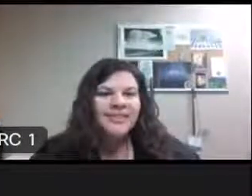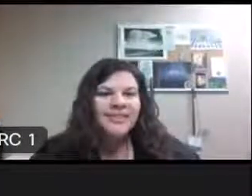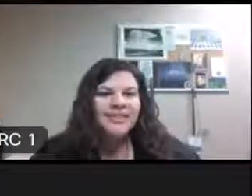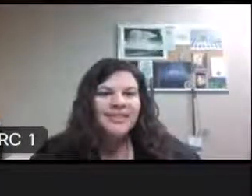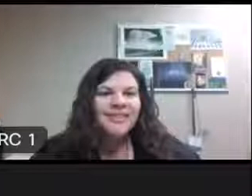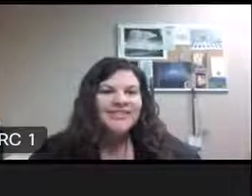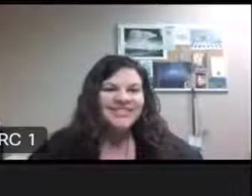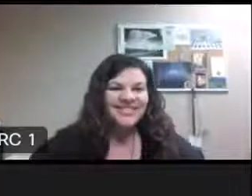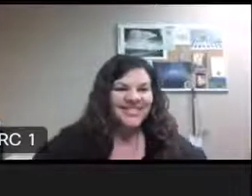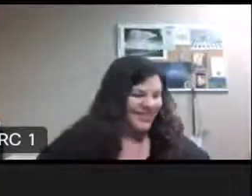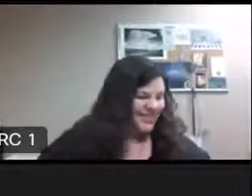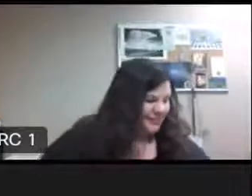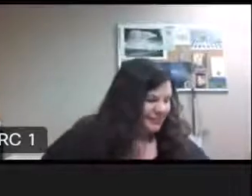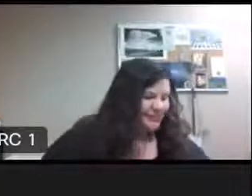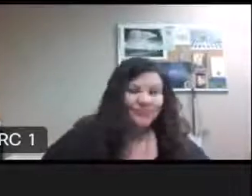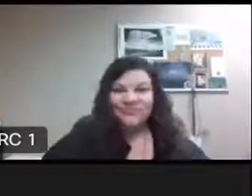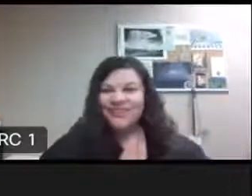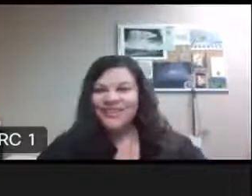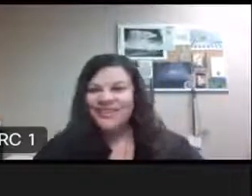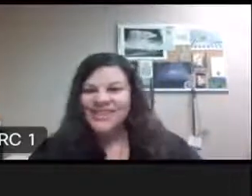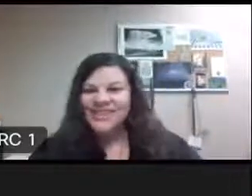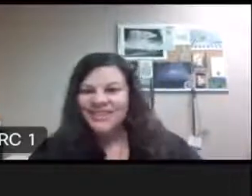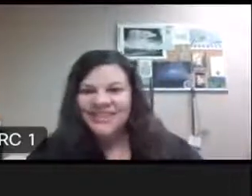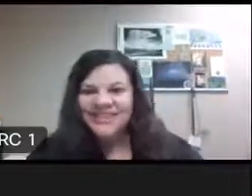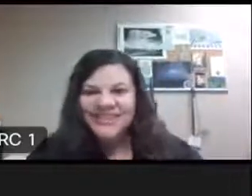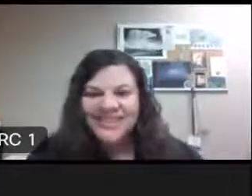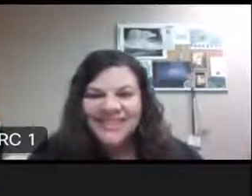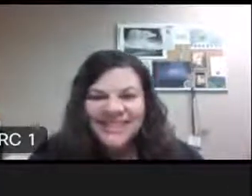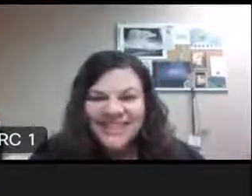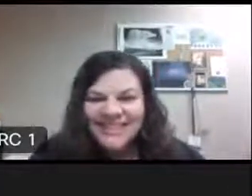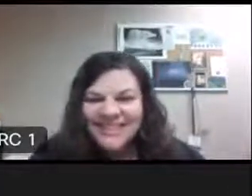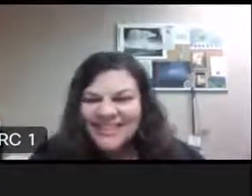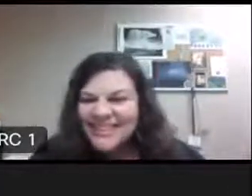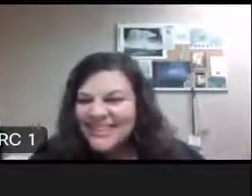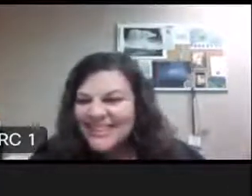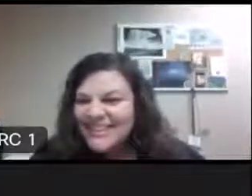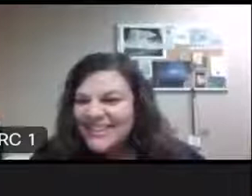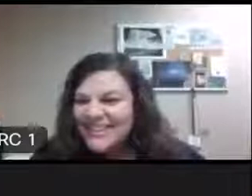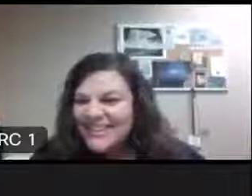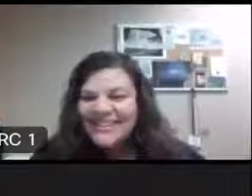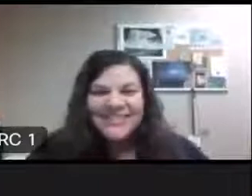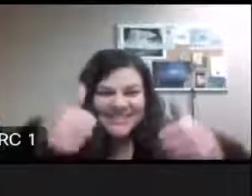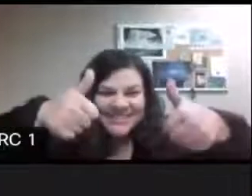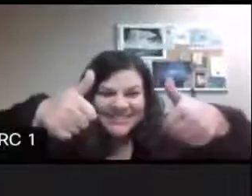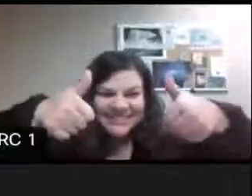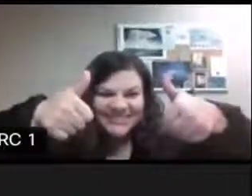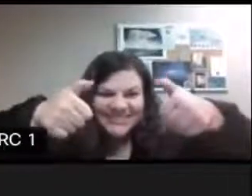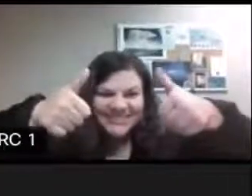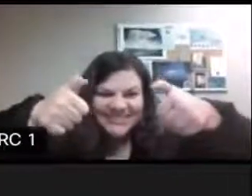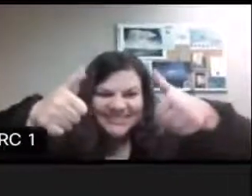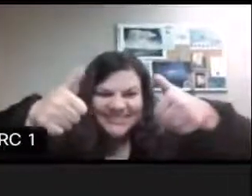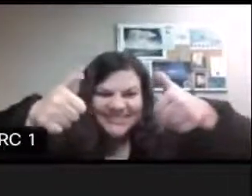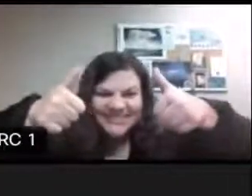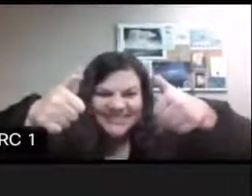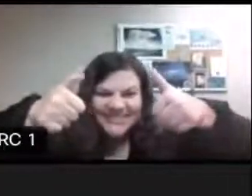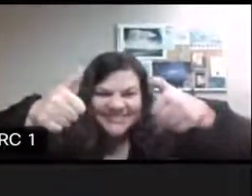I'm muted, but I see Michelle looking intently into the camera right now. And so we made a little